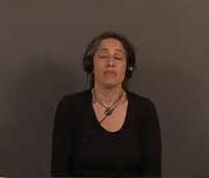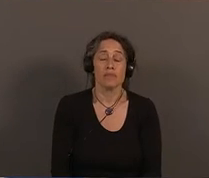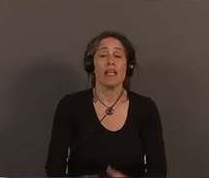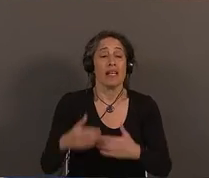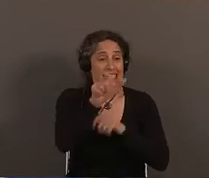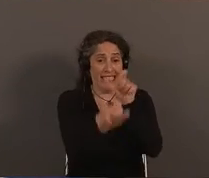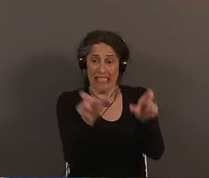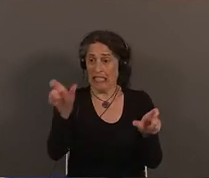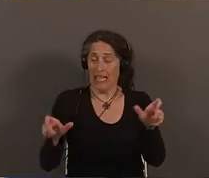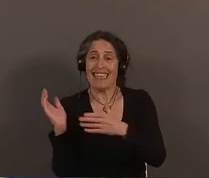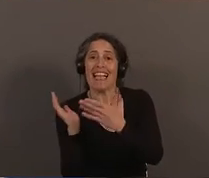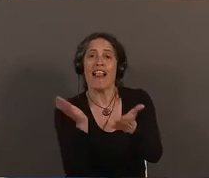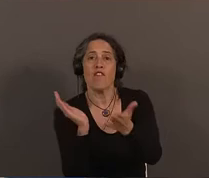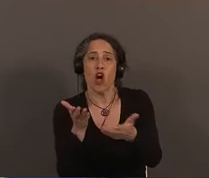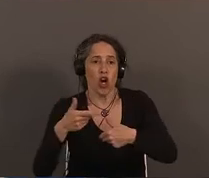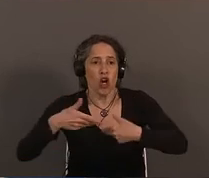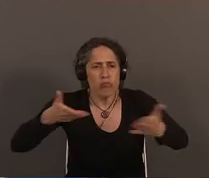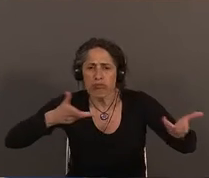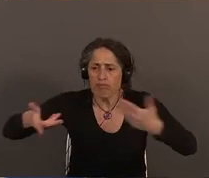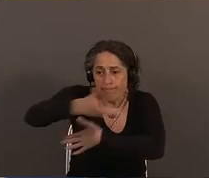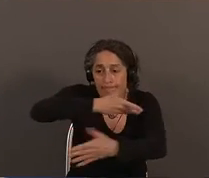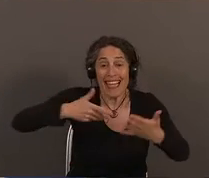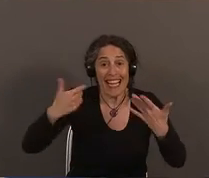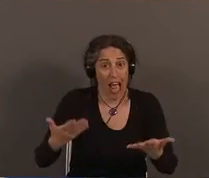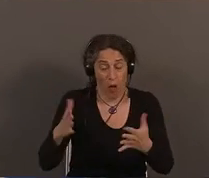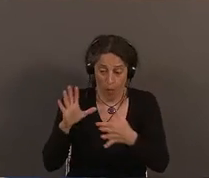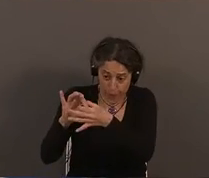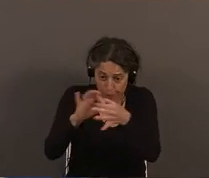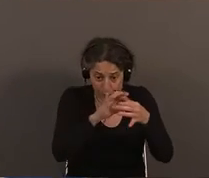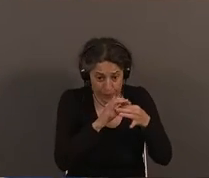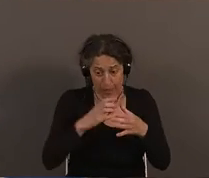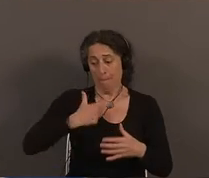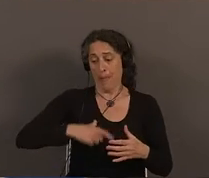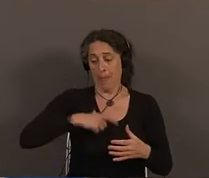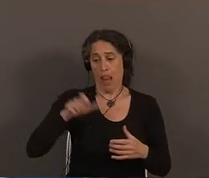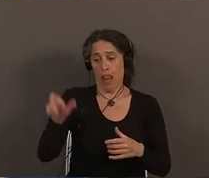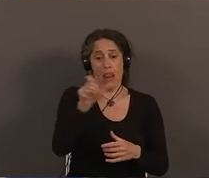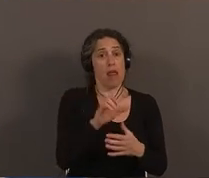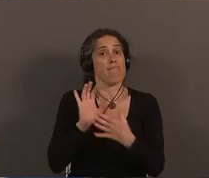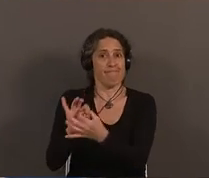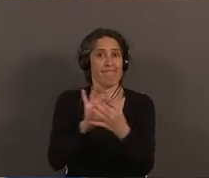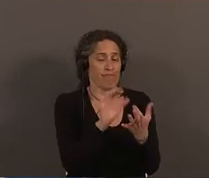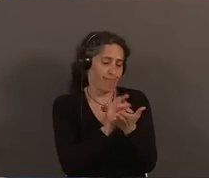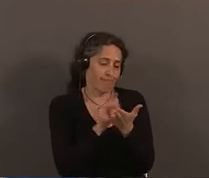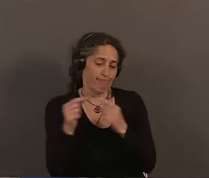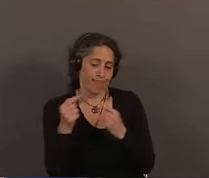all. It's to connect everything in Europe, not single citizens, but also thermostats.